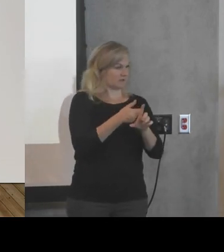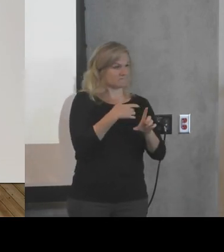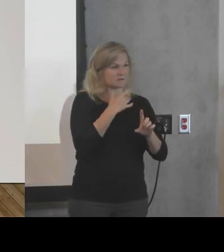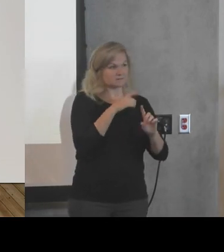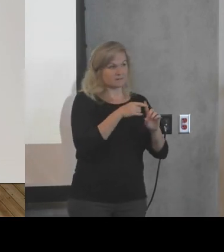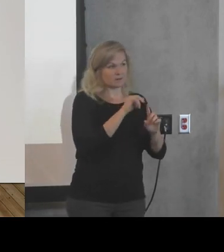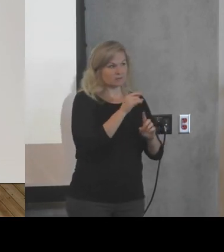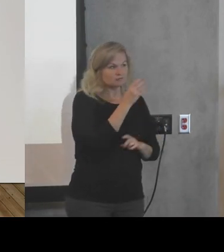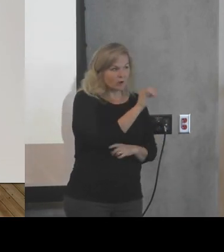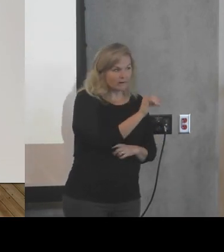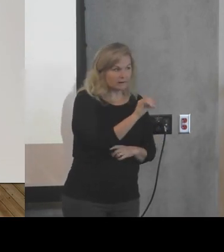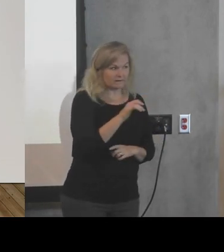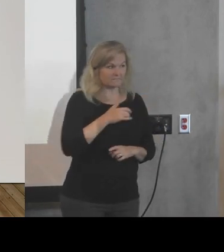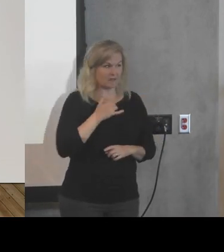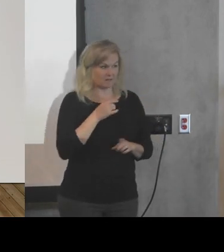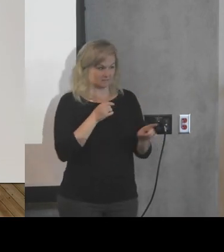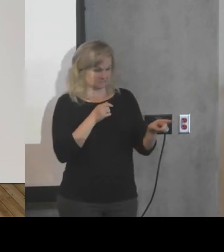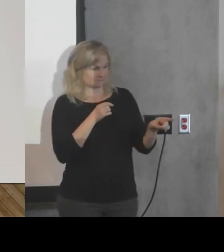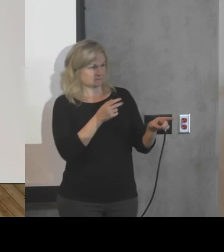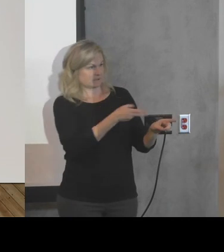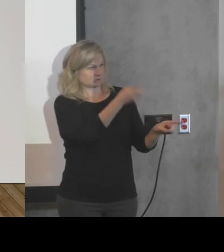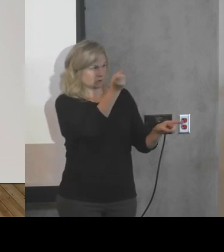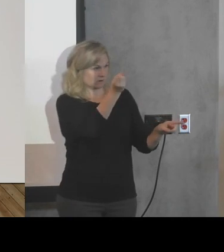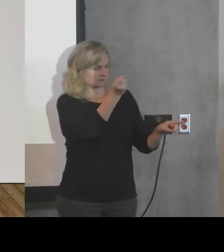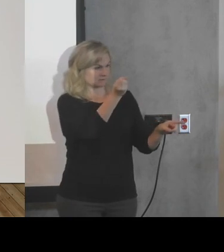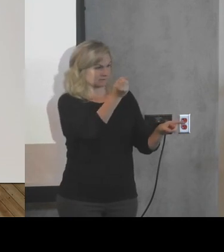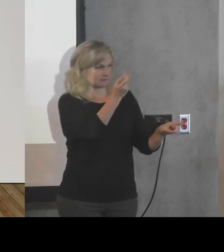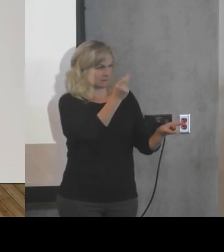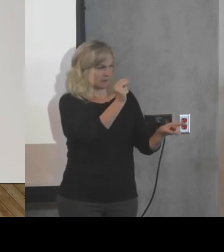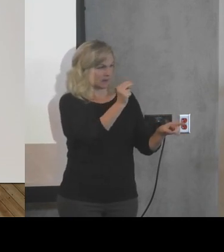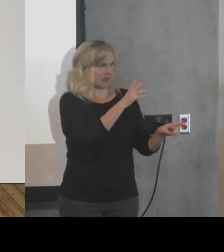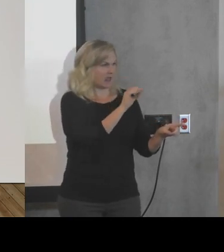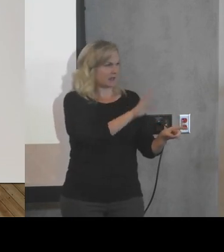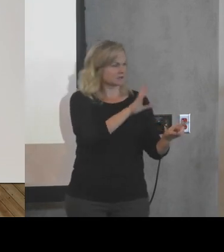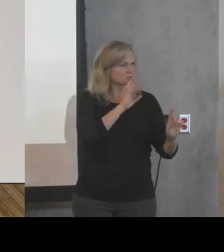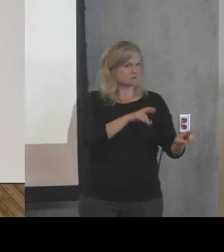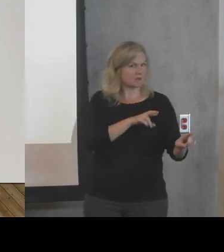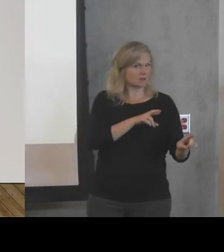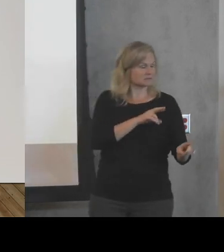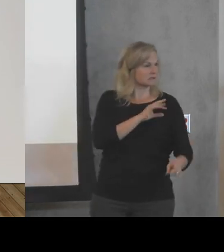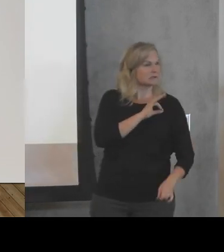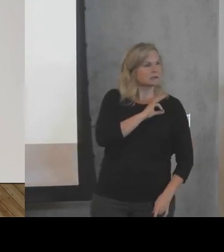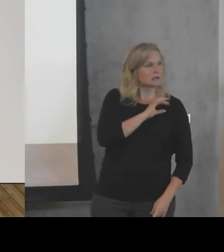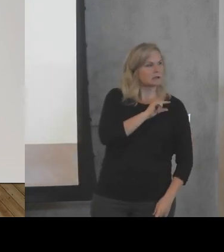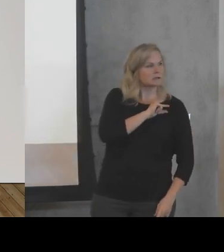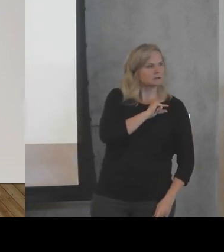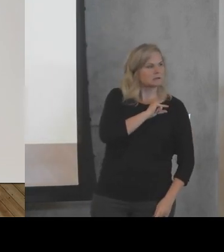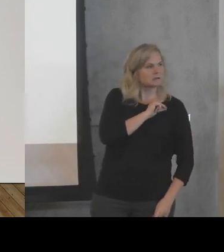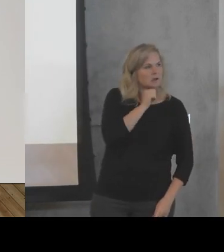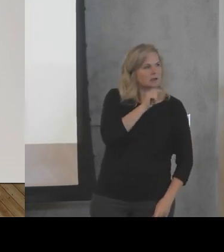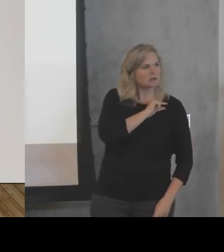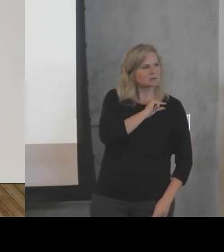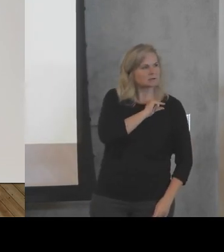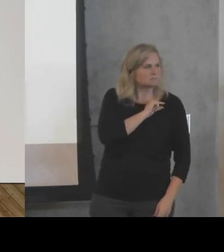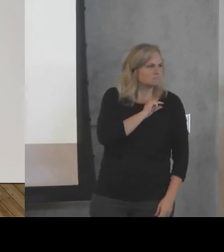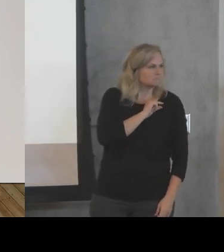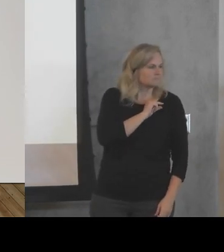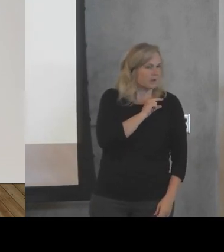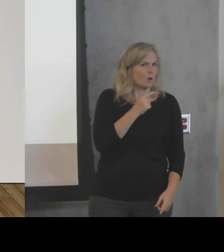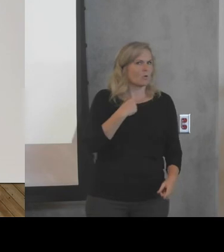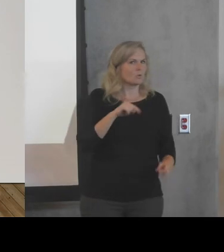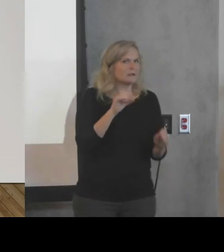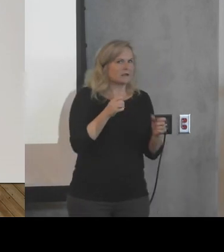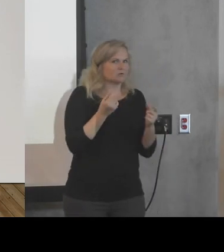think Johnny took his pen? And what do you think of Johnny's response? Is he guilty or not guilty? We know so